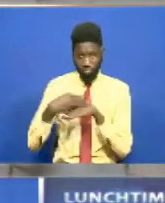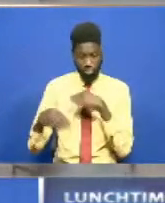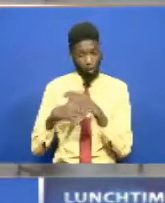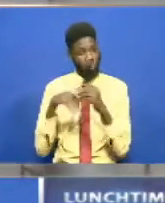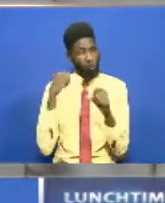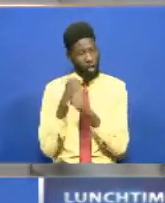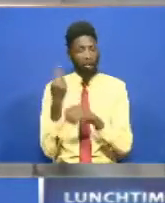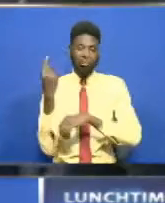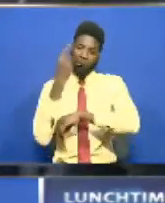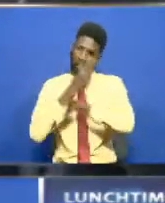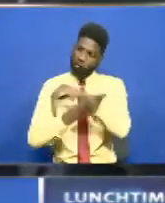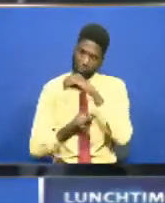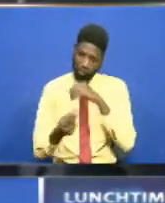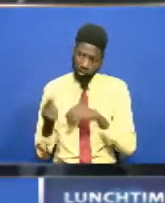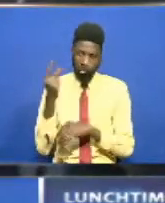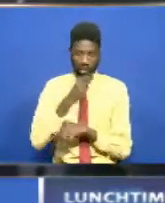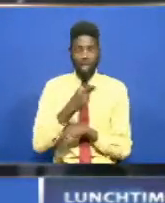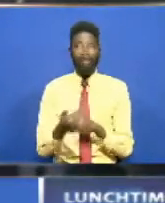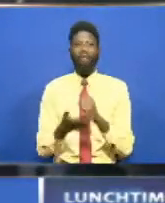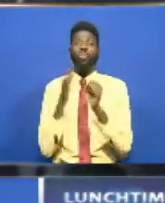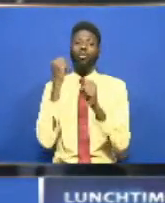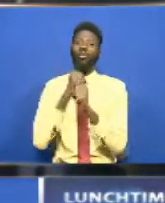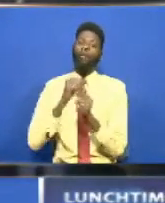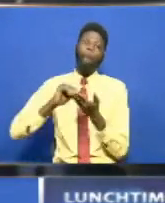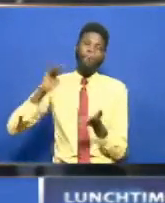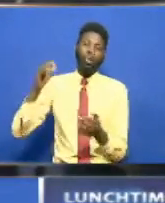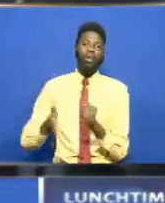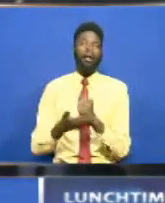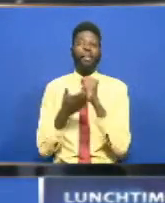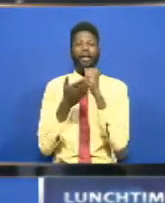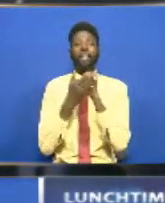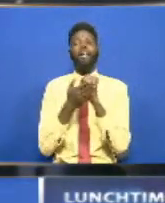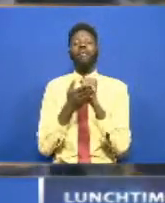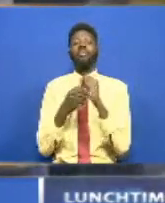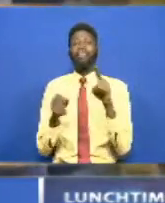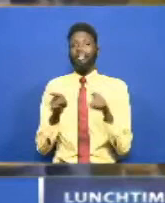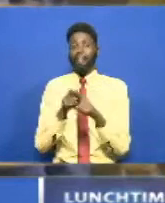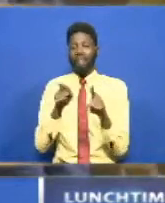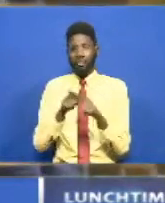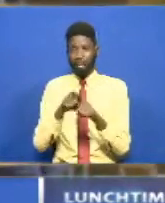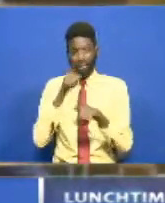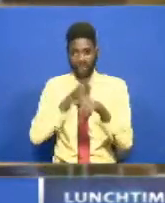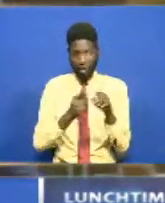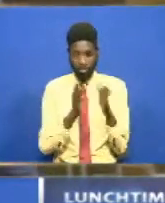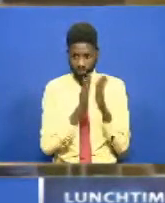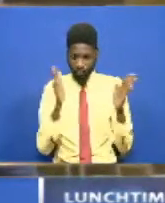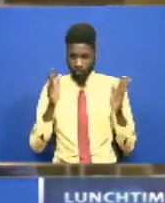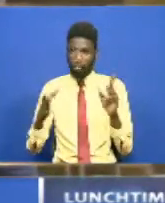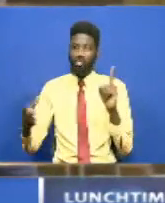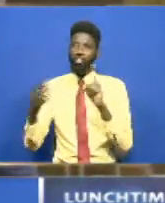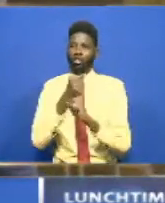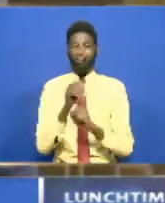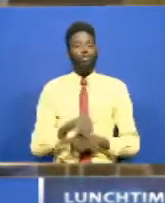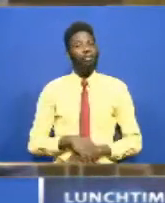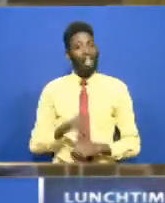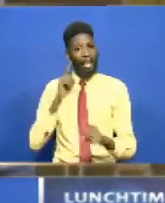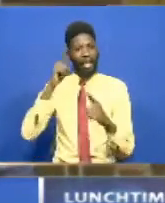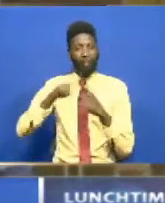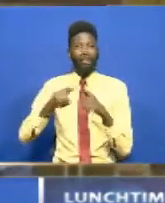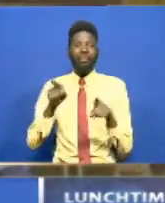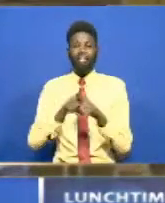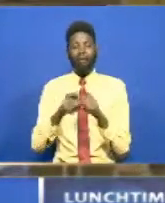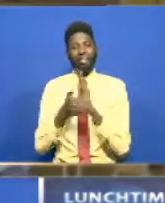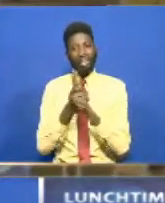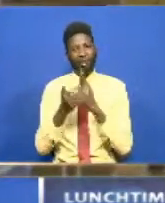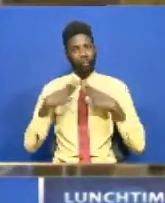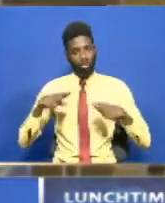night, thus increasing the labor capacity in a bid to meet the strict timelines. In a bid to impart skills to the local communities,